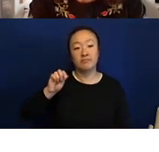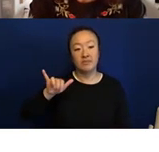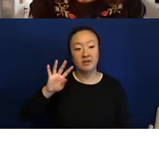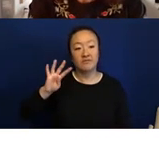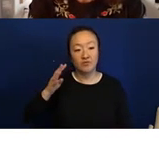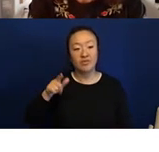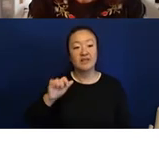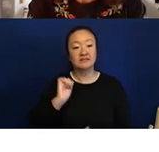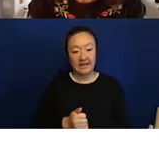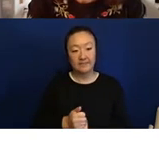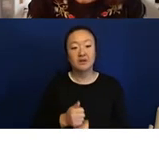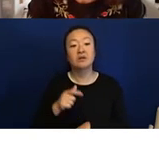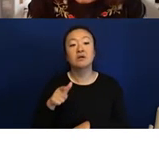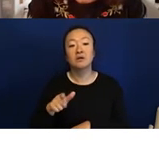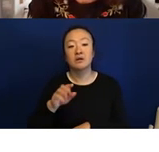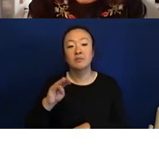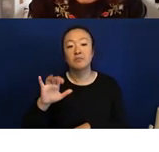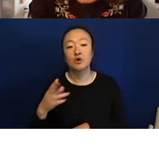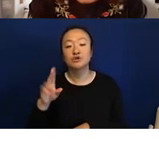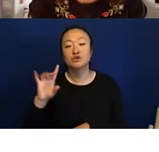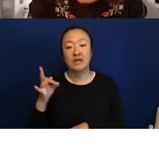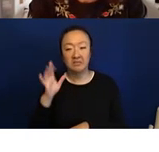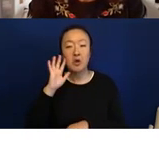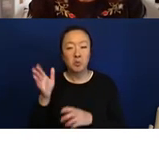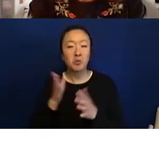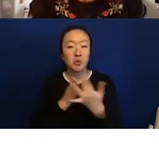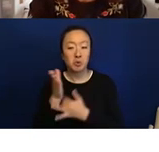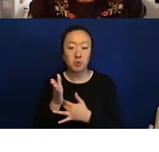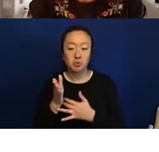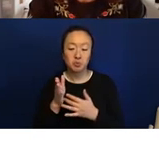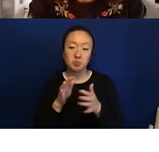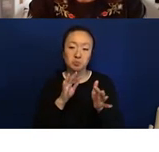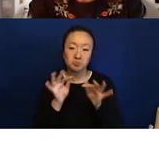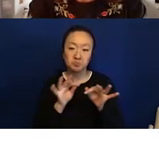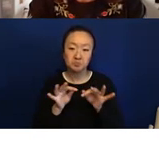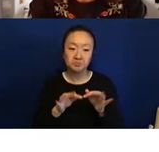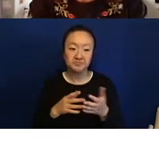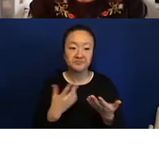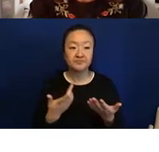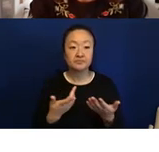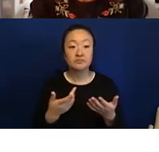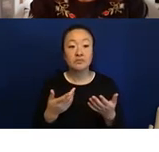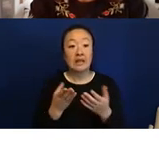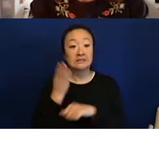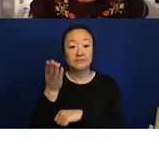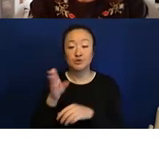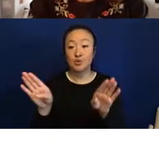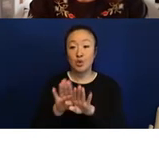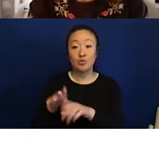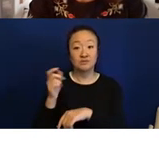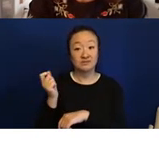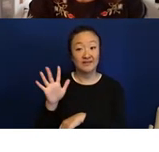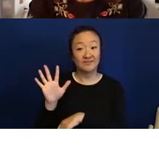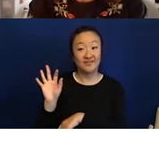8th. Okay, and then we'll go through that with you. Again, submissions close